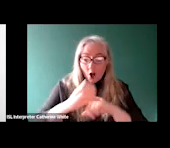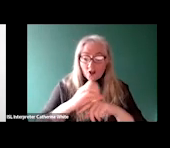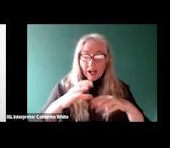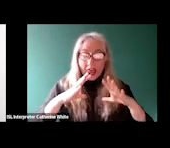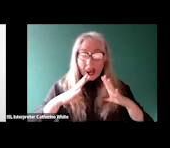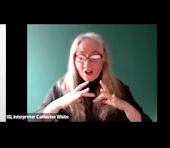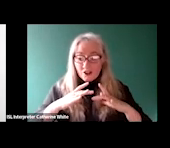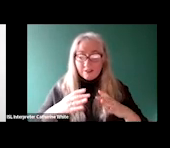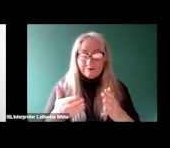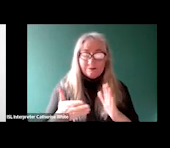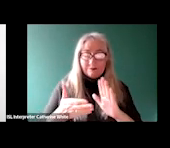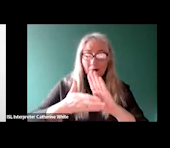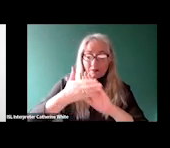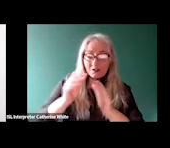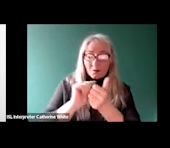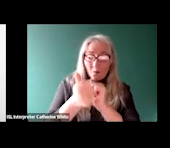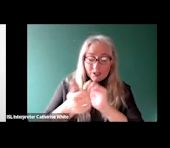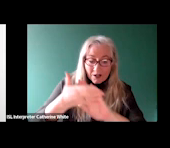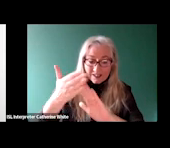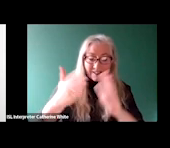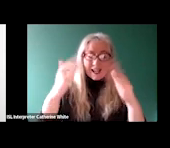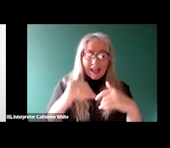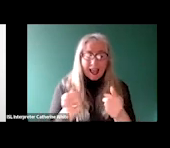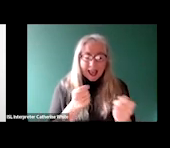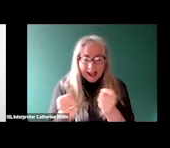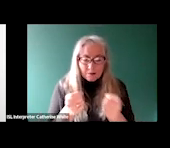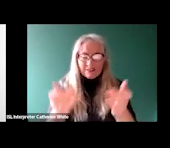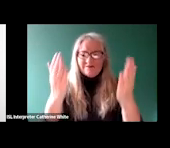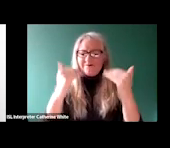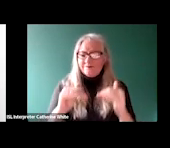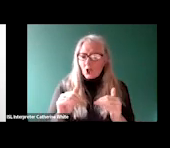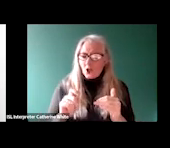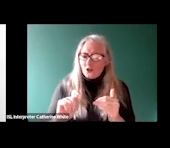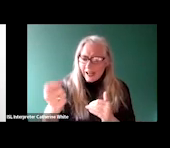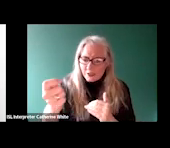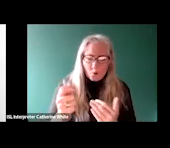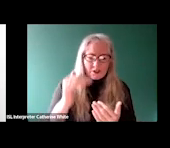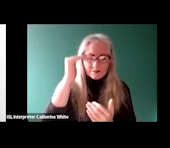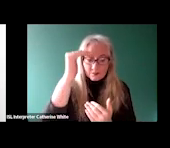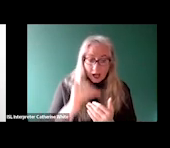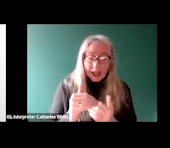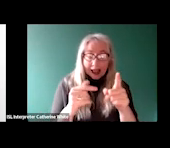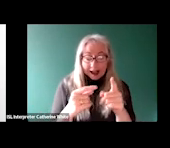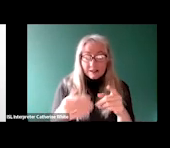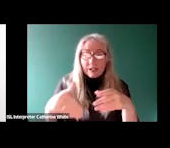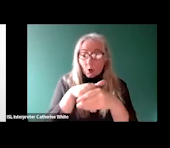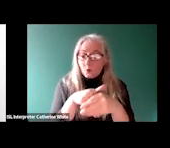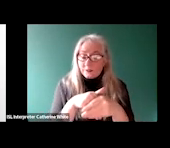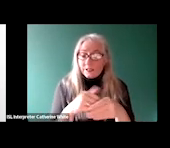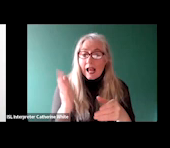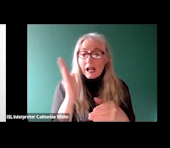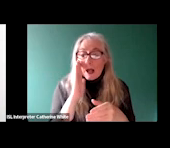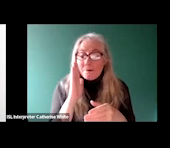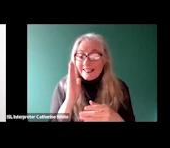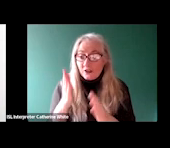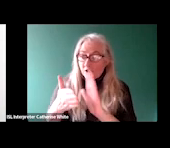administrative, outdoor areas, transport facilities, and so on. But it does deal with accommodation now, and that's, I suppose,